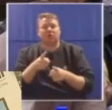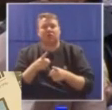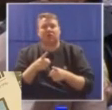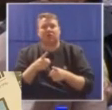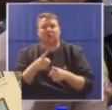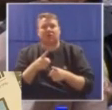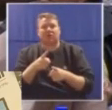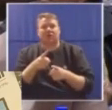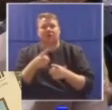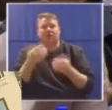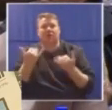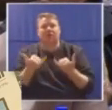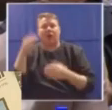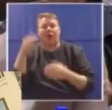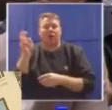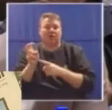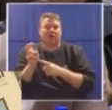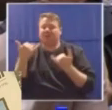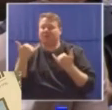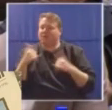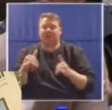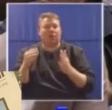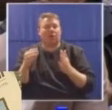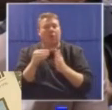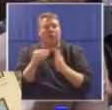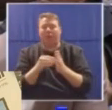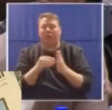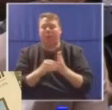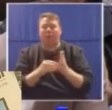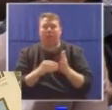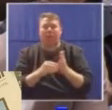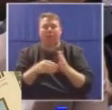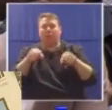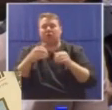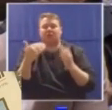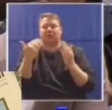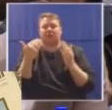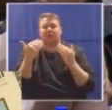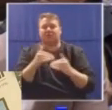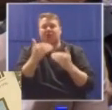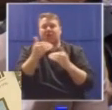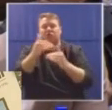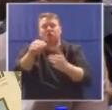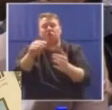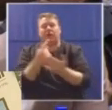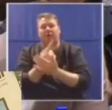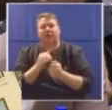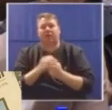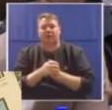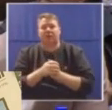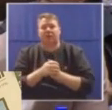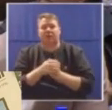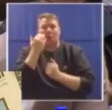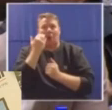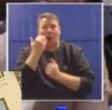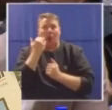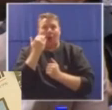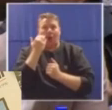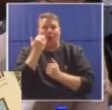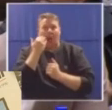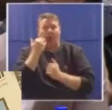to continue to implement various stages of load shedding. In other words, Mr. President, you and your cabinet failed to keep the lights on.